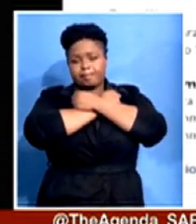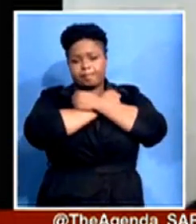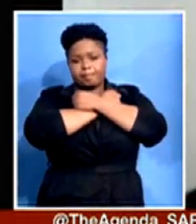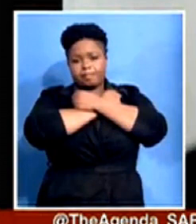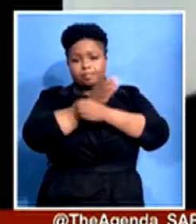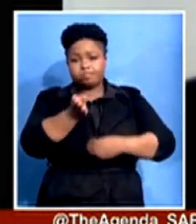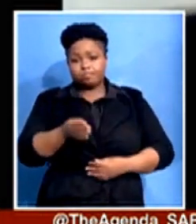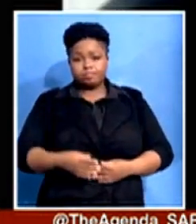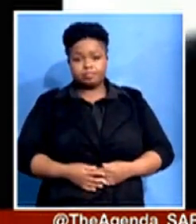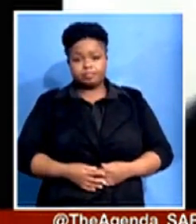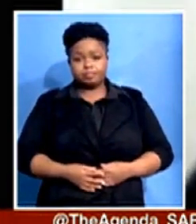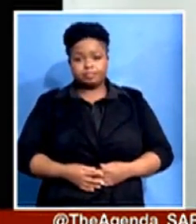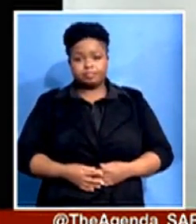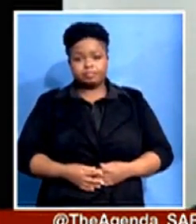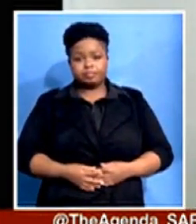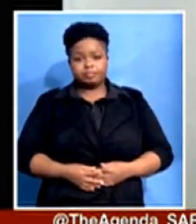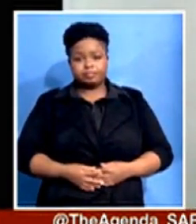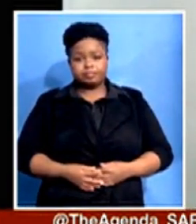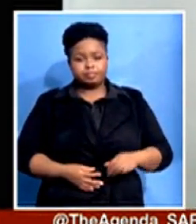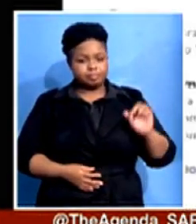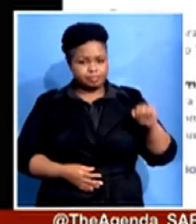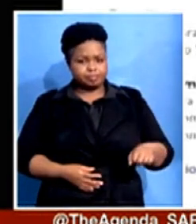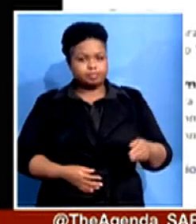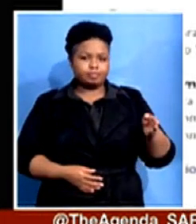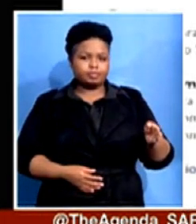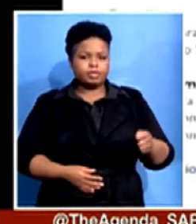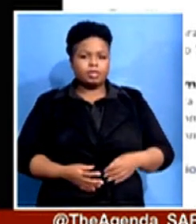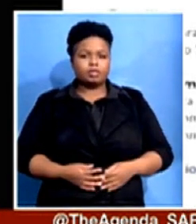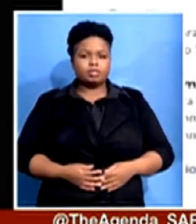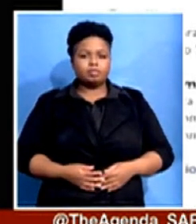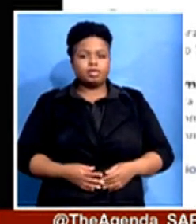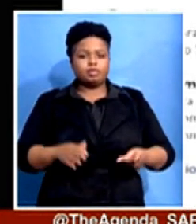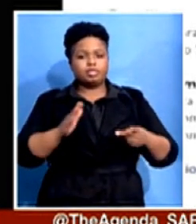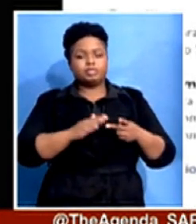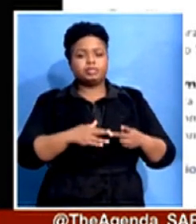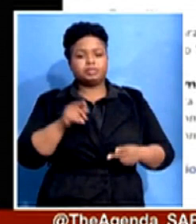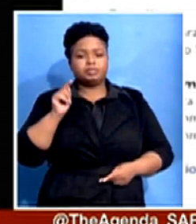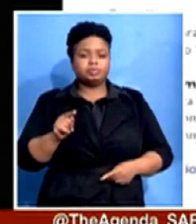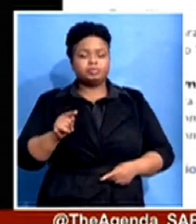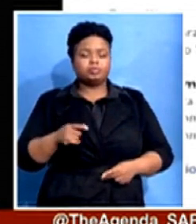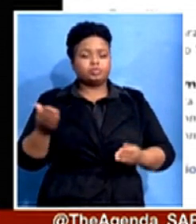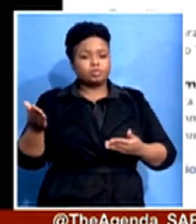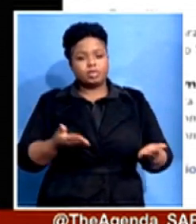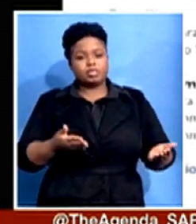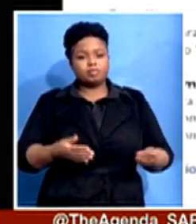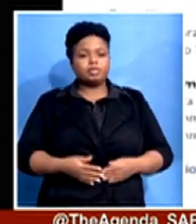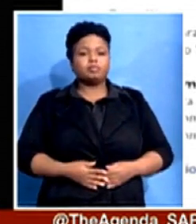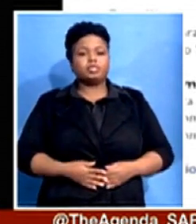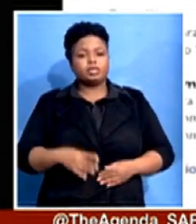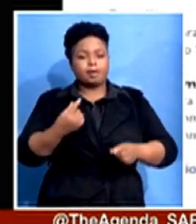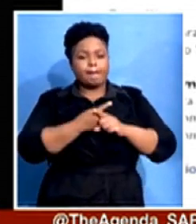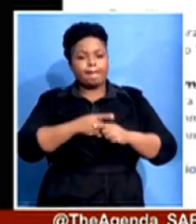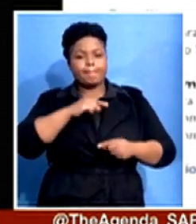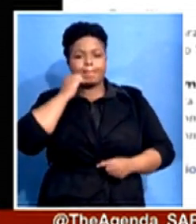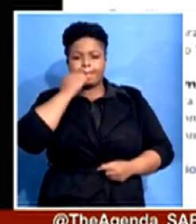Yes, indeed, I'm here. Okay, so let me just hand over to and welcome. Apologies with the little hindrances earlier.